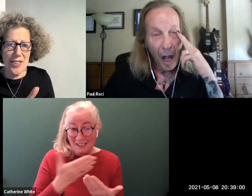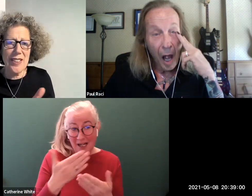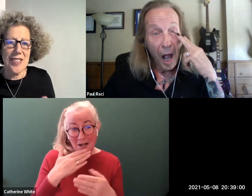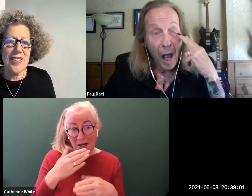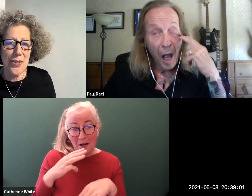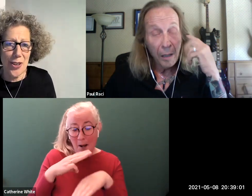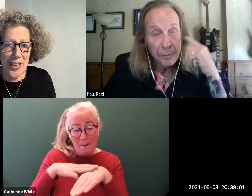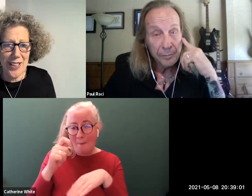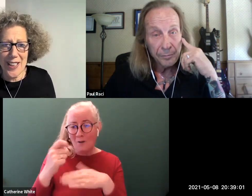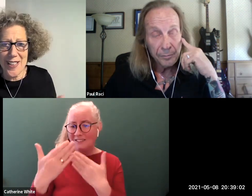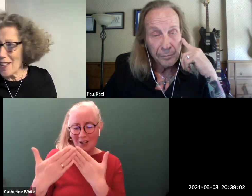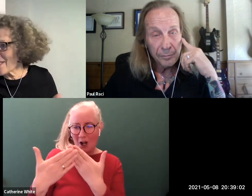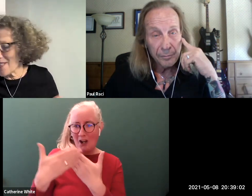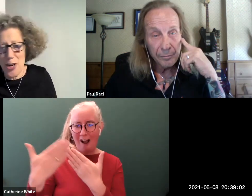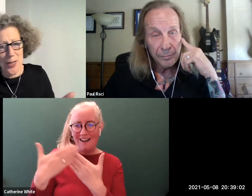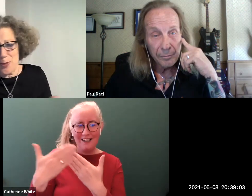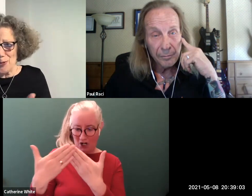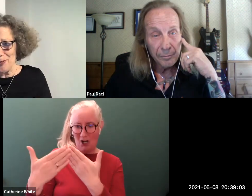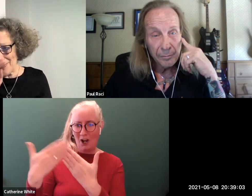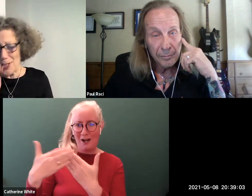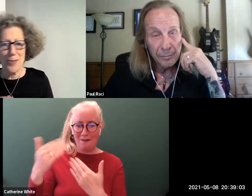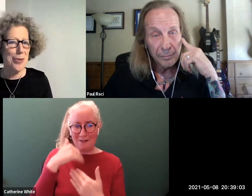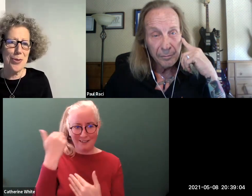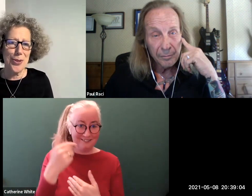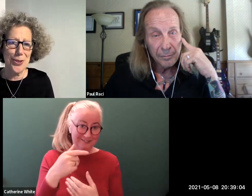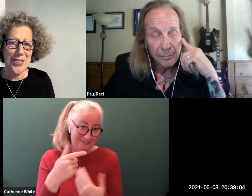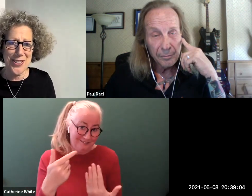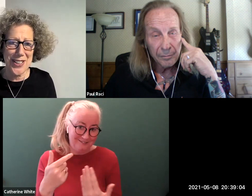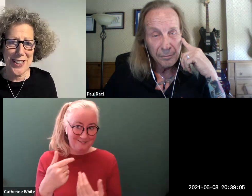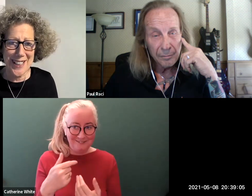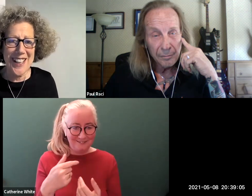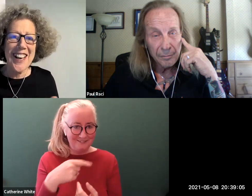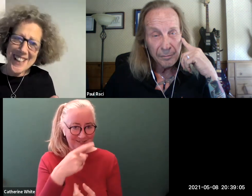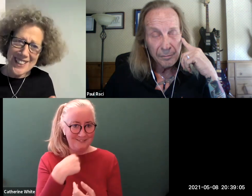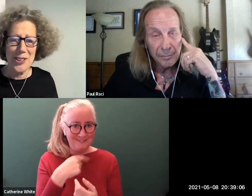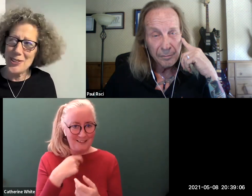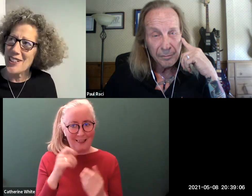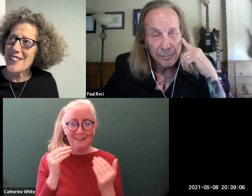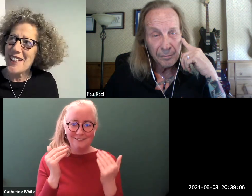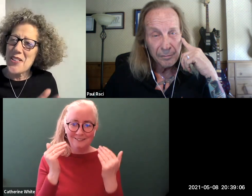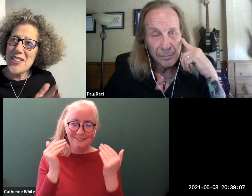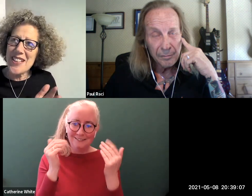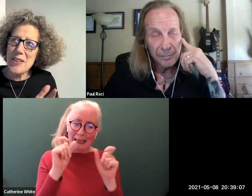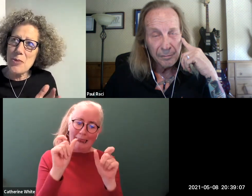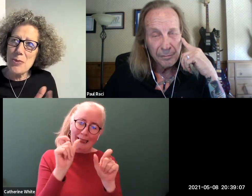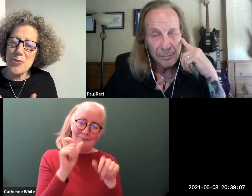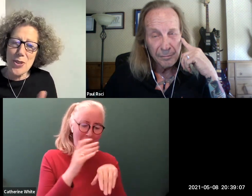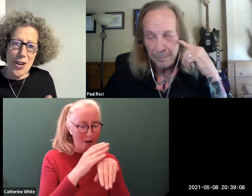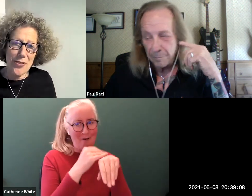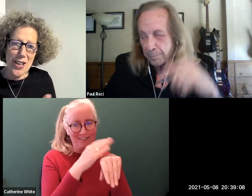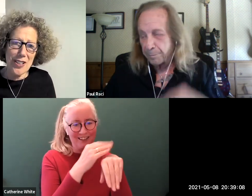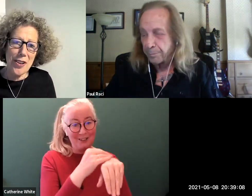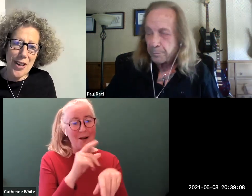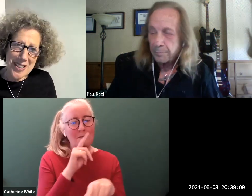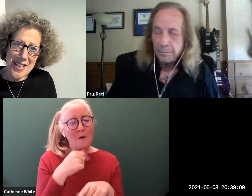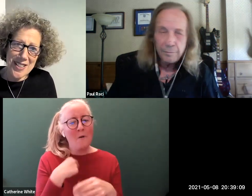most youngsters, if you like, and I can say youngsters now because we've all excuse me, we've all started to get a little older, that we're trying